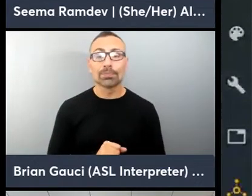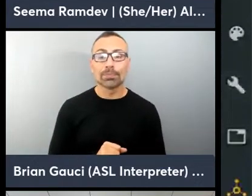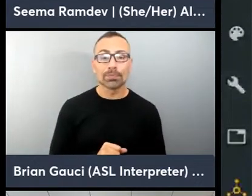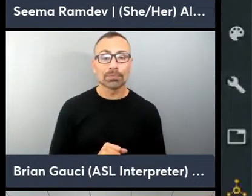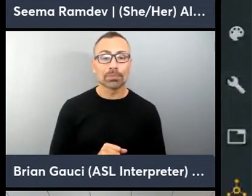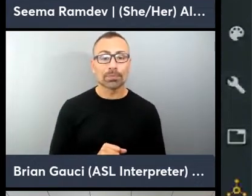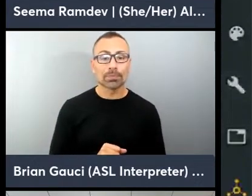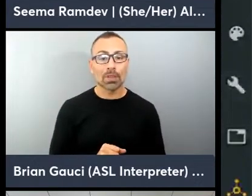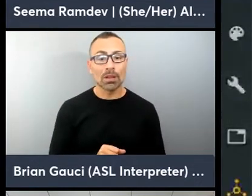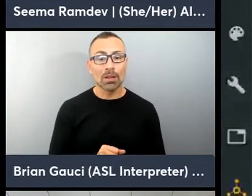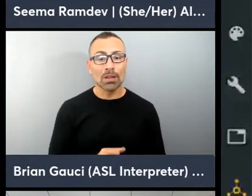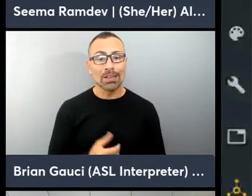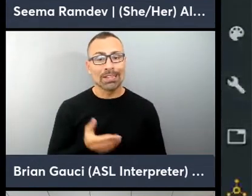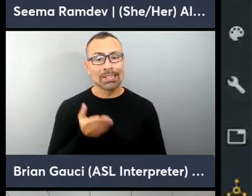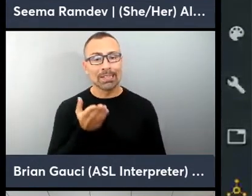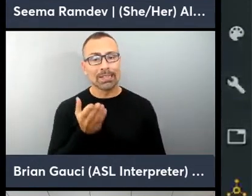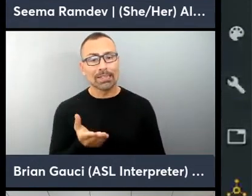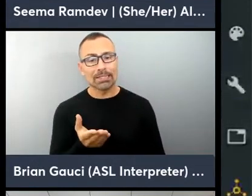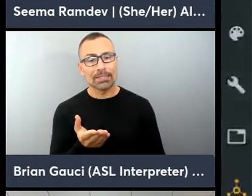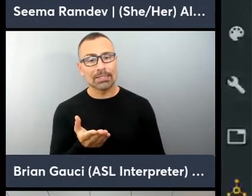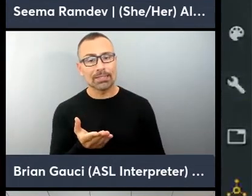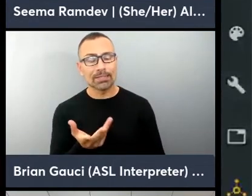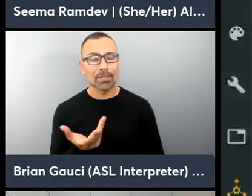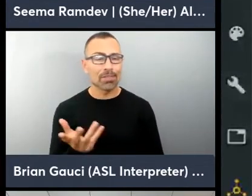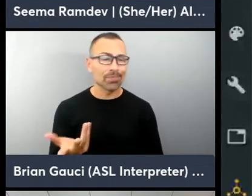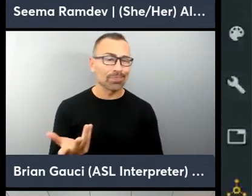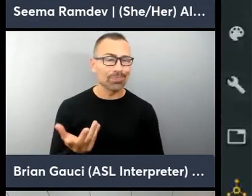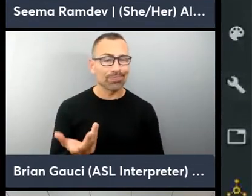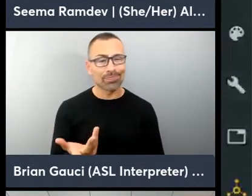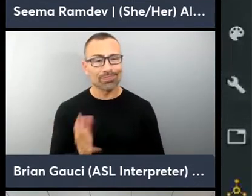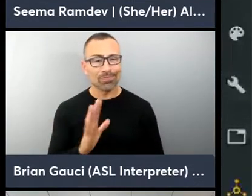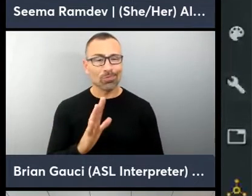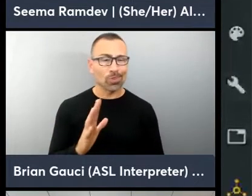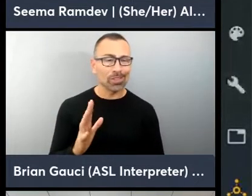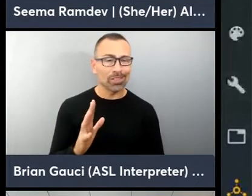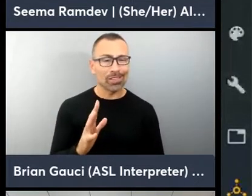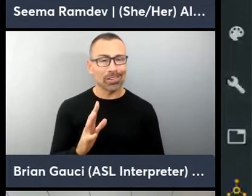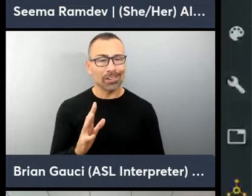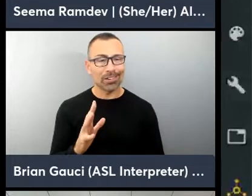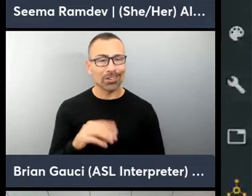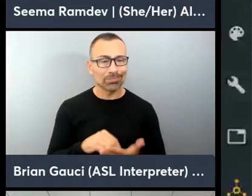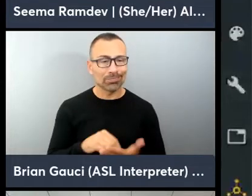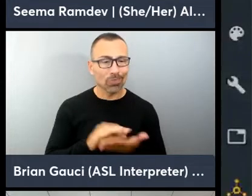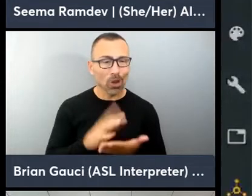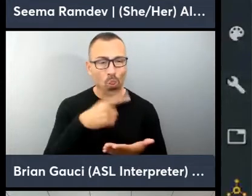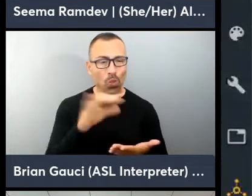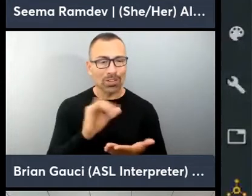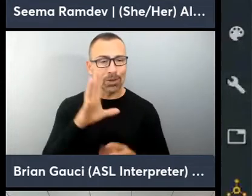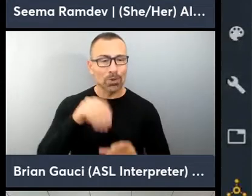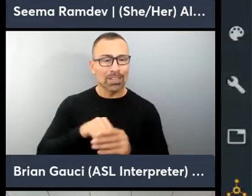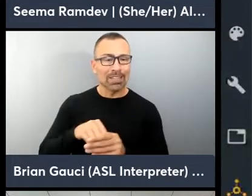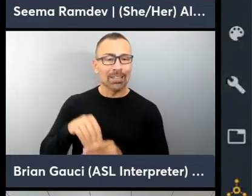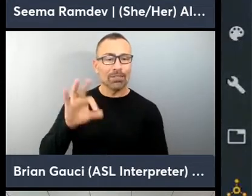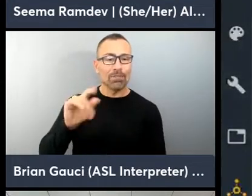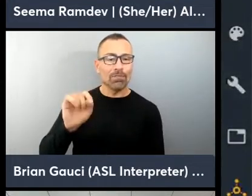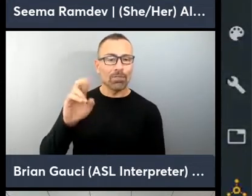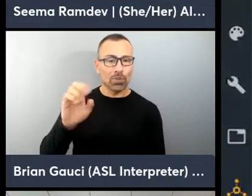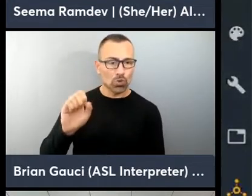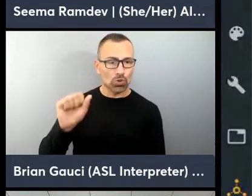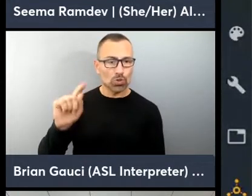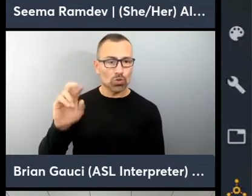so this is what their, the record looks like in feature store. Right, so we can go